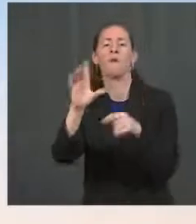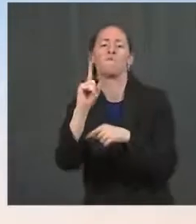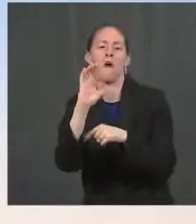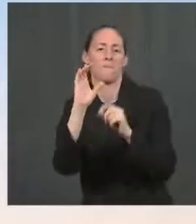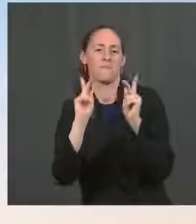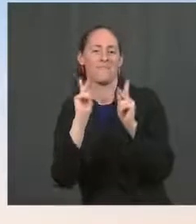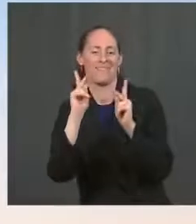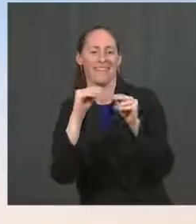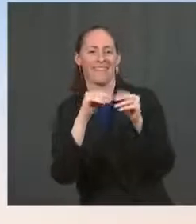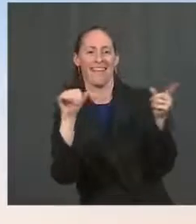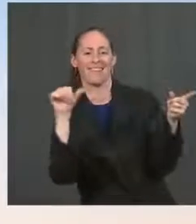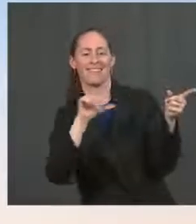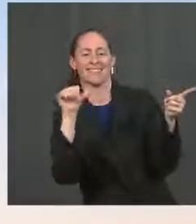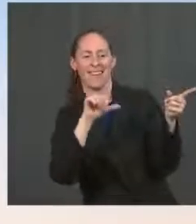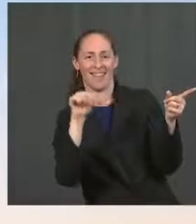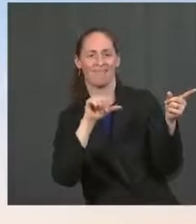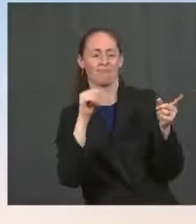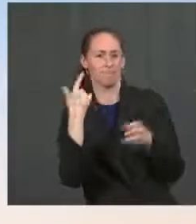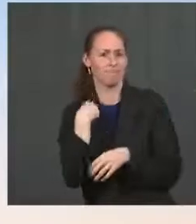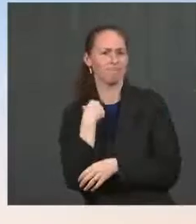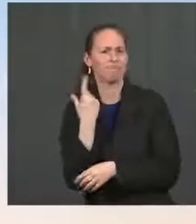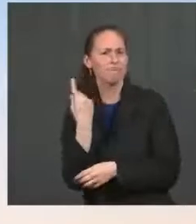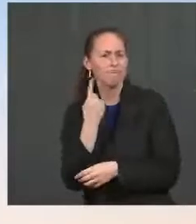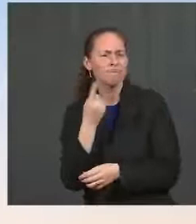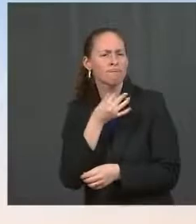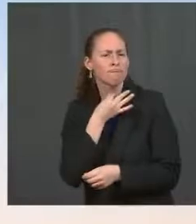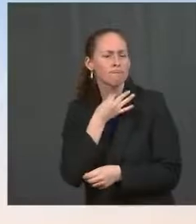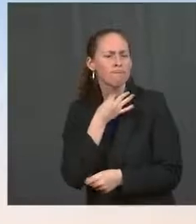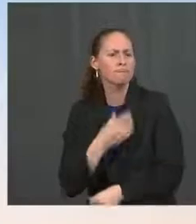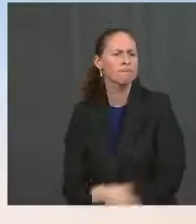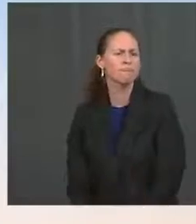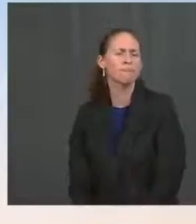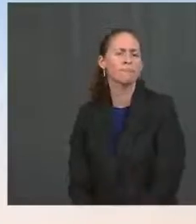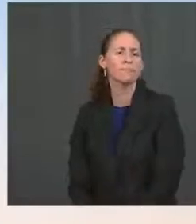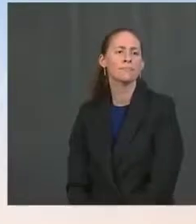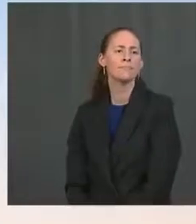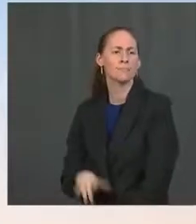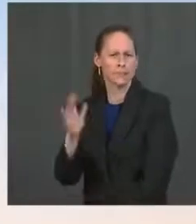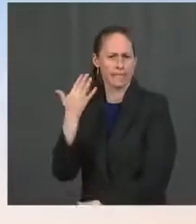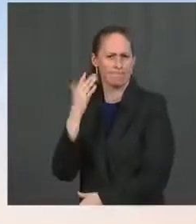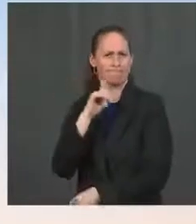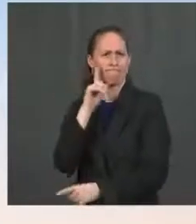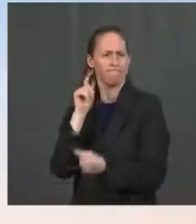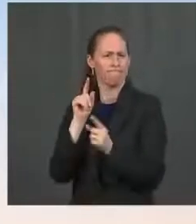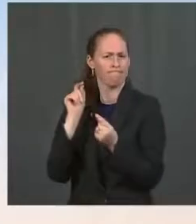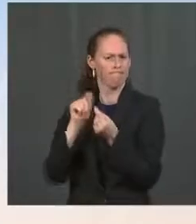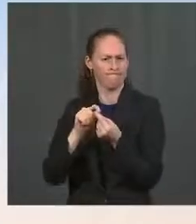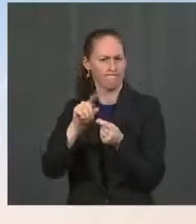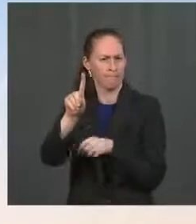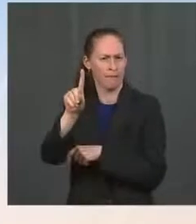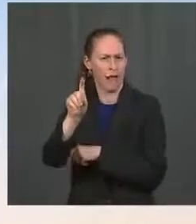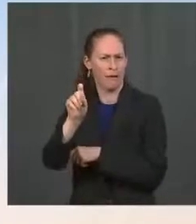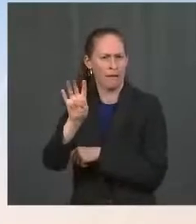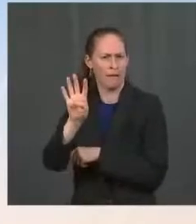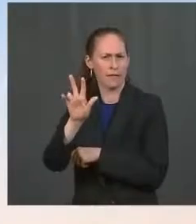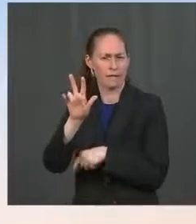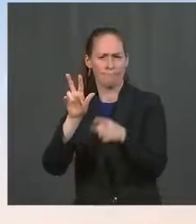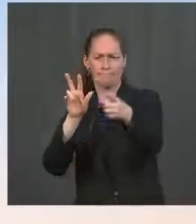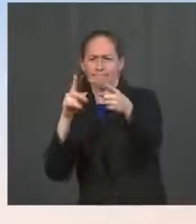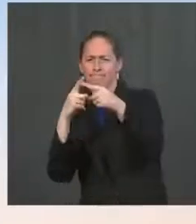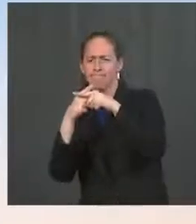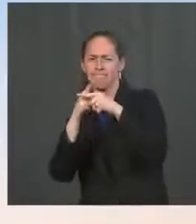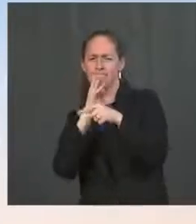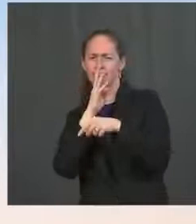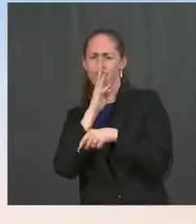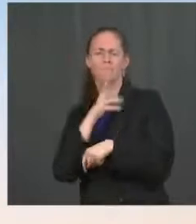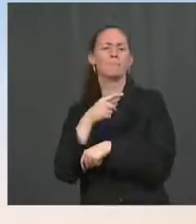from sources with direct knowledge who say that it's about 143 U.S. citizens and then also permanent legal residents there